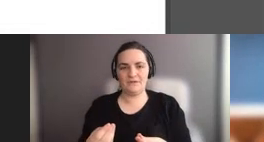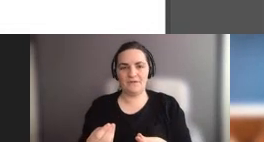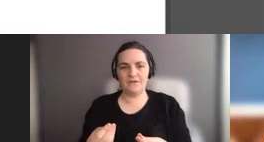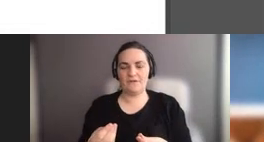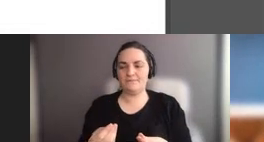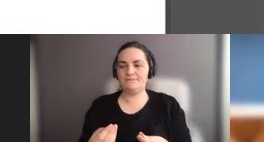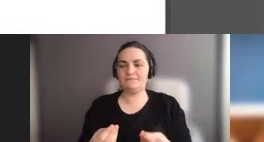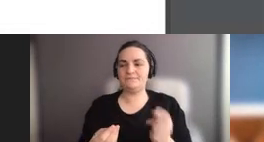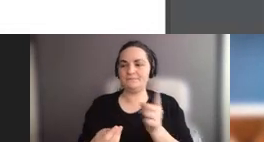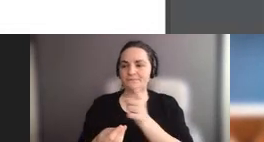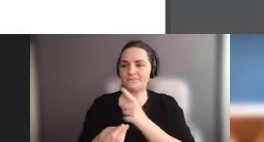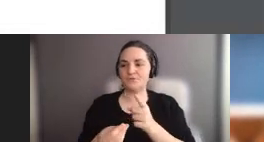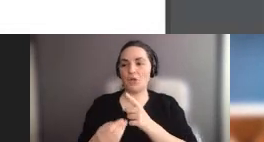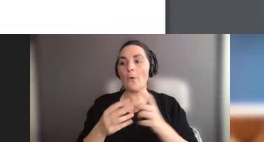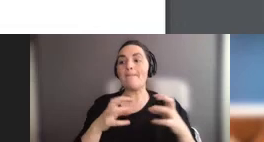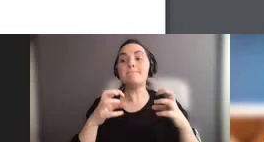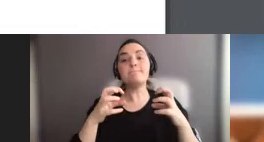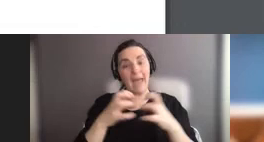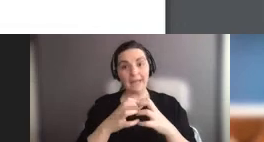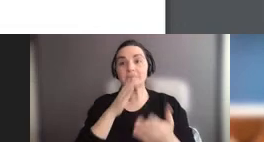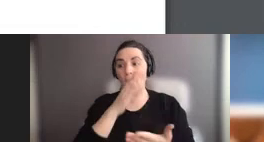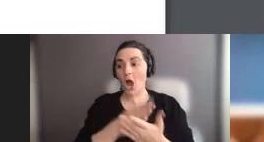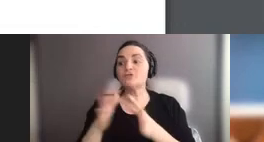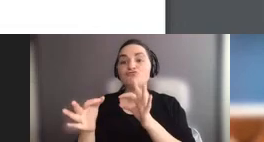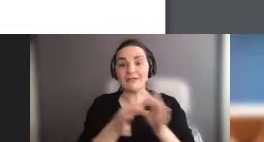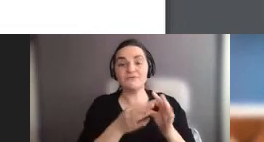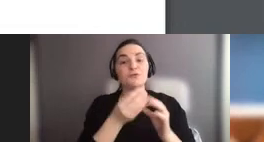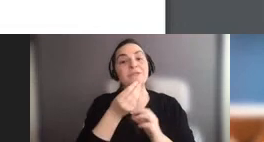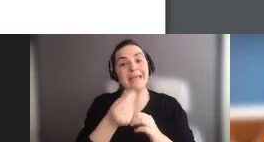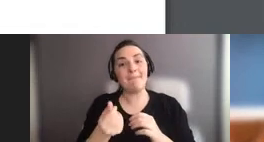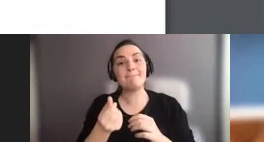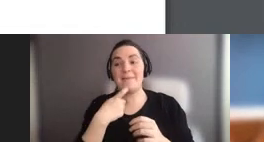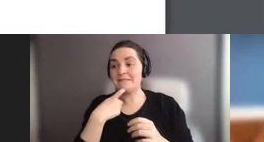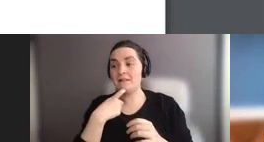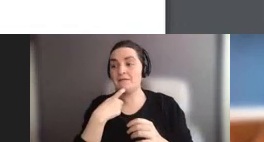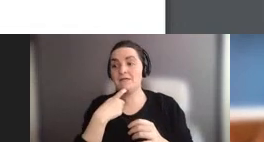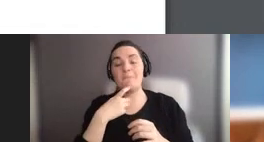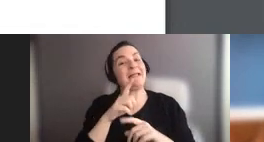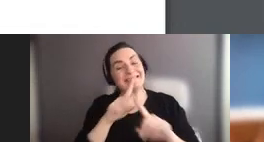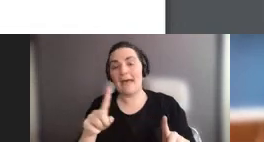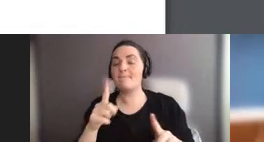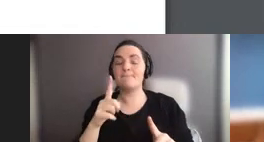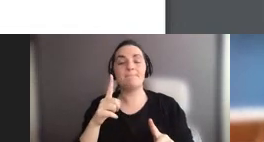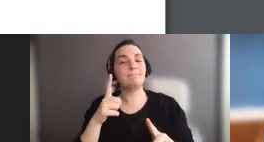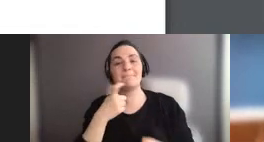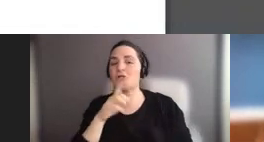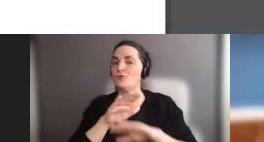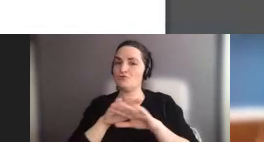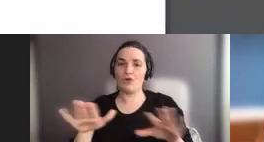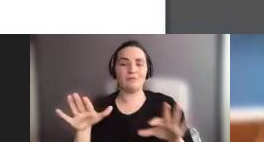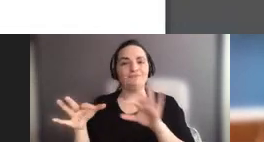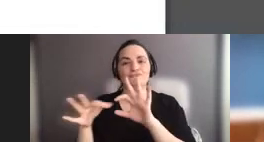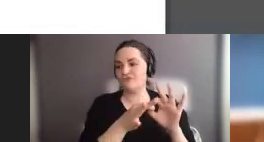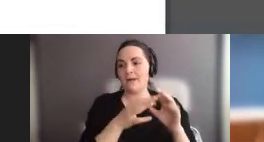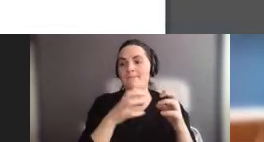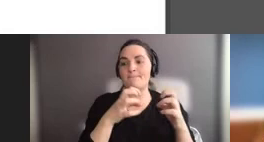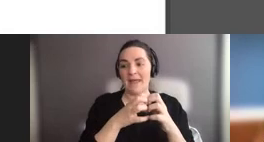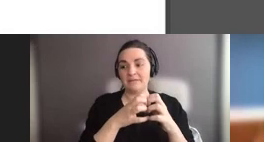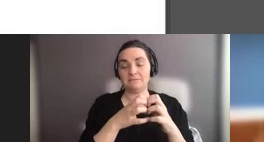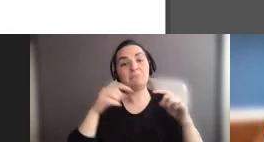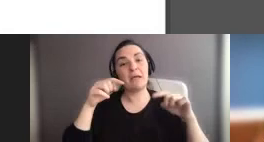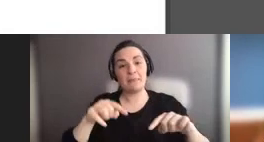copper. Perhaps it can go through other stuff. So, success criteria. Has this child